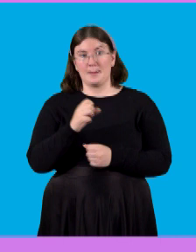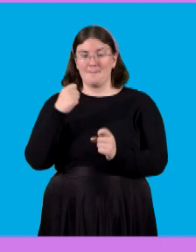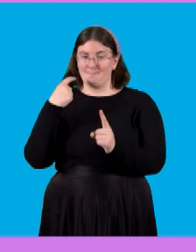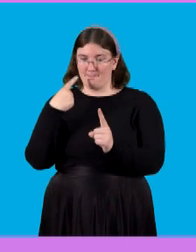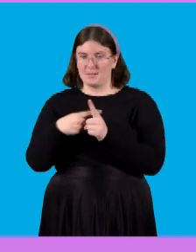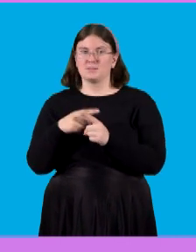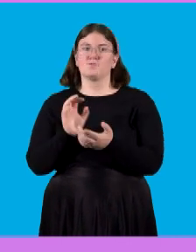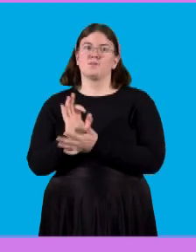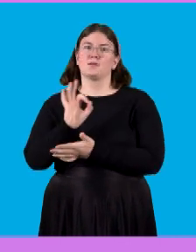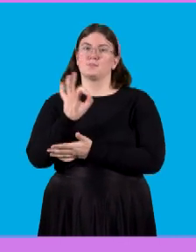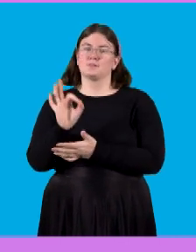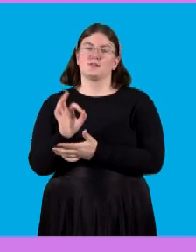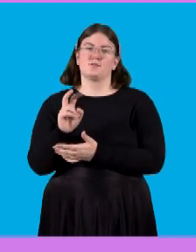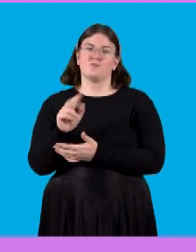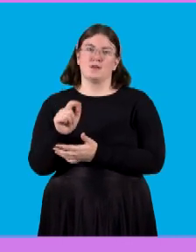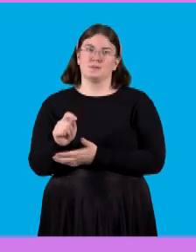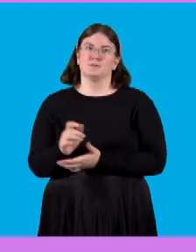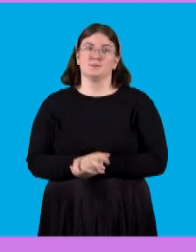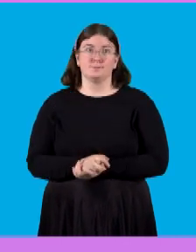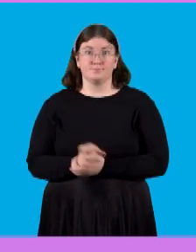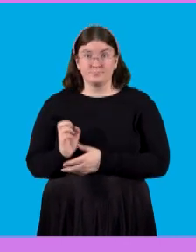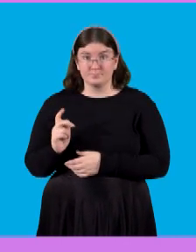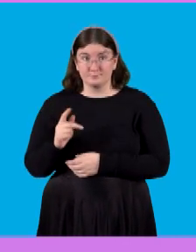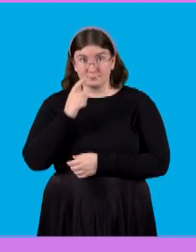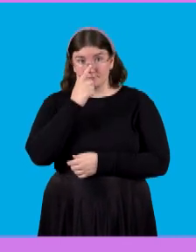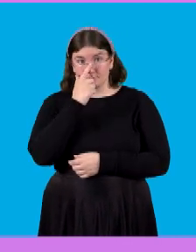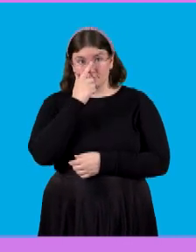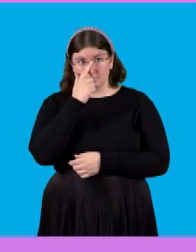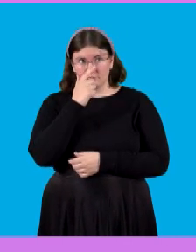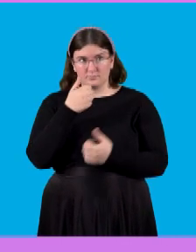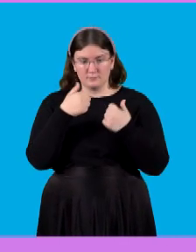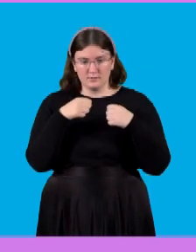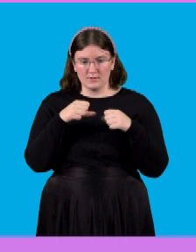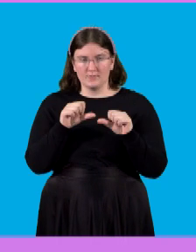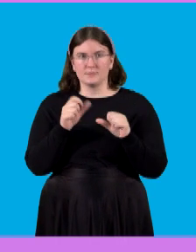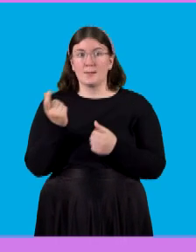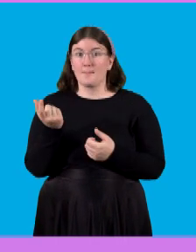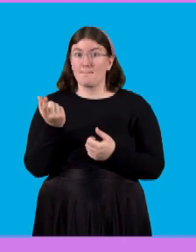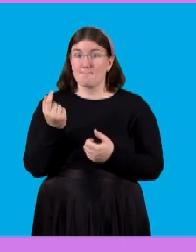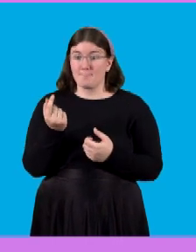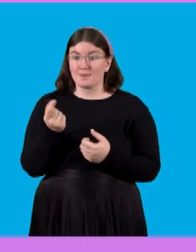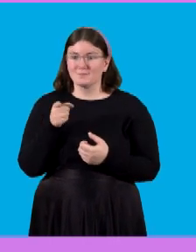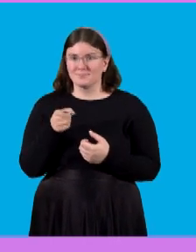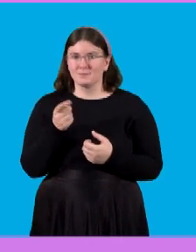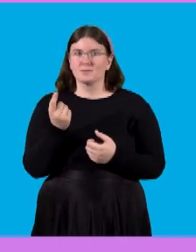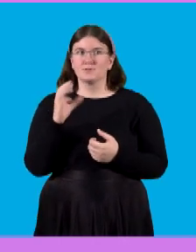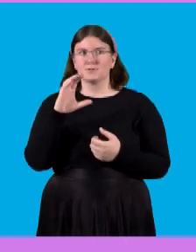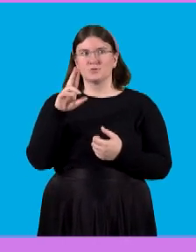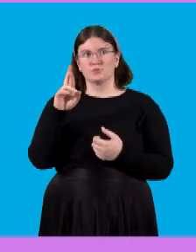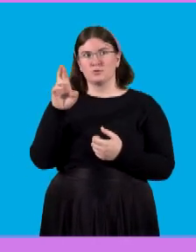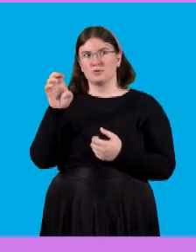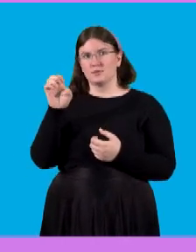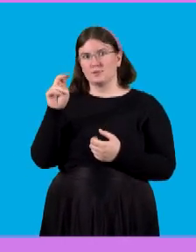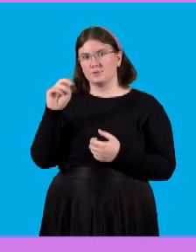100% plus your VAT of 15%. Okay. Thereafter, we said that currency is the system of